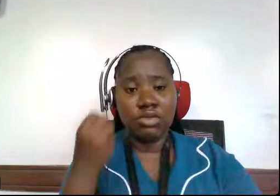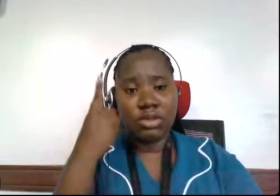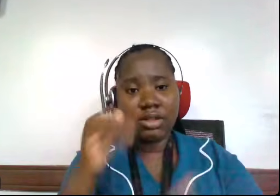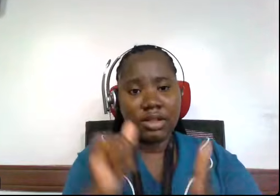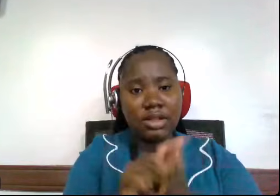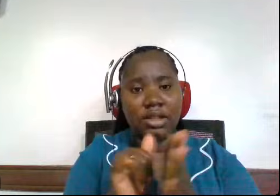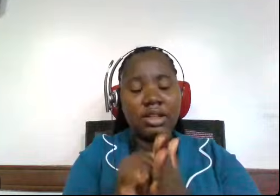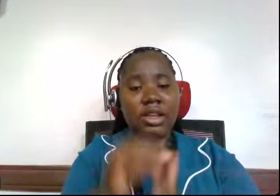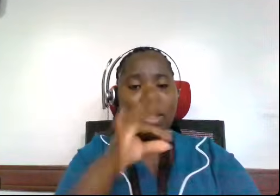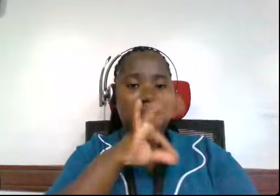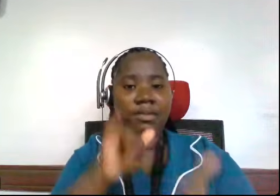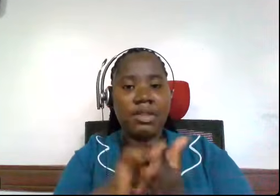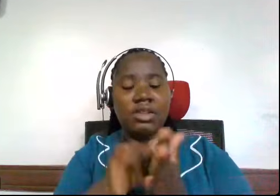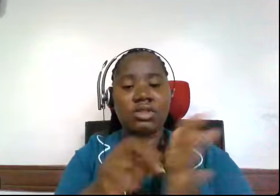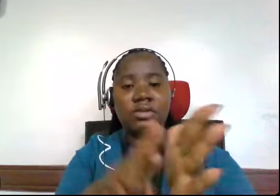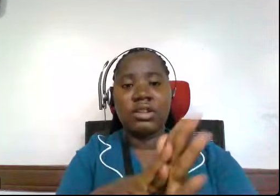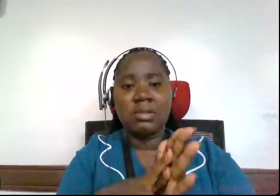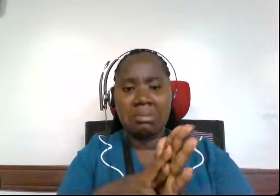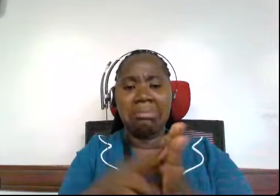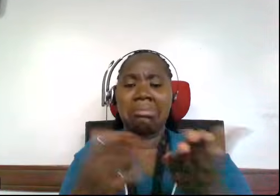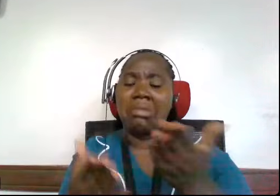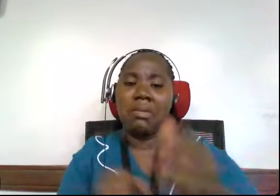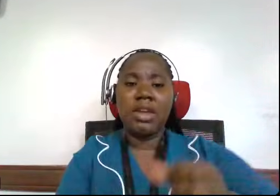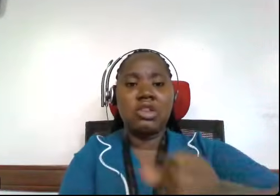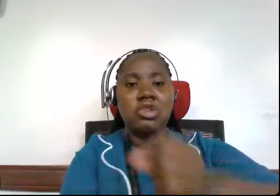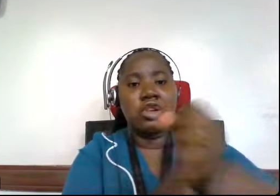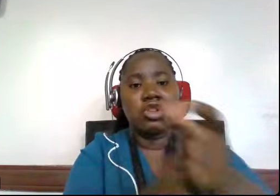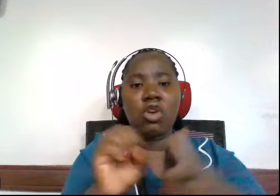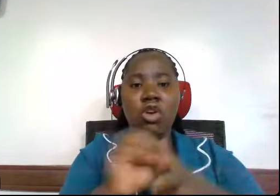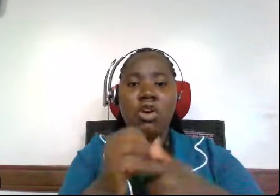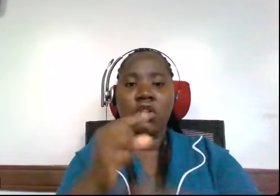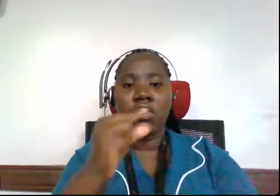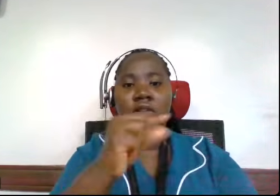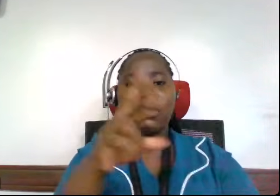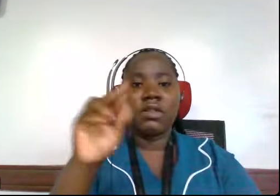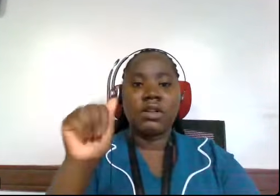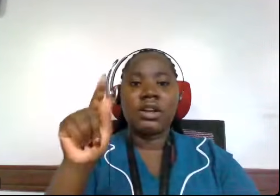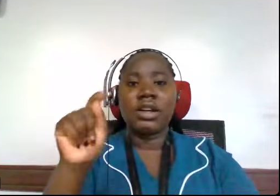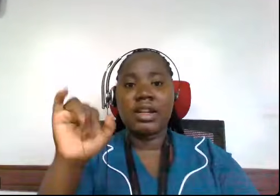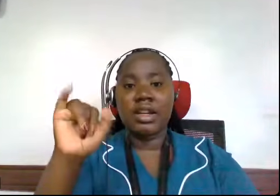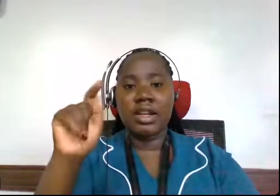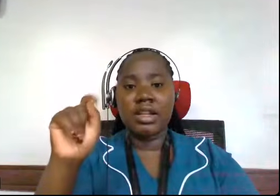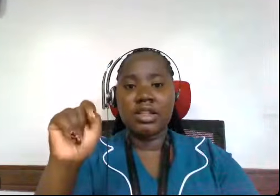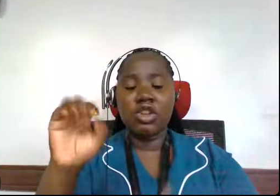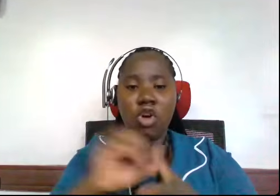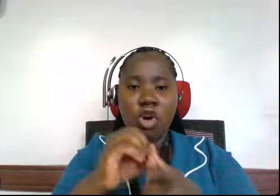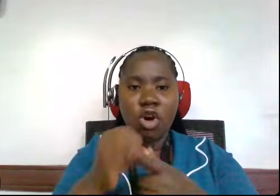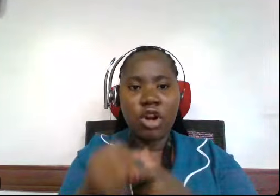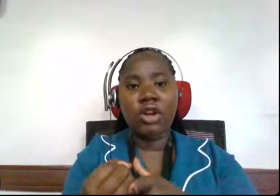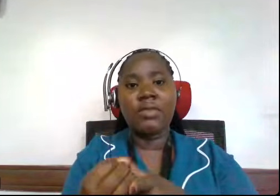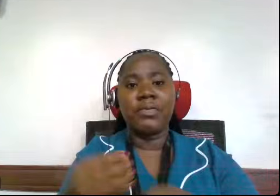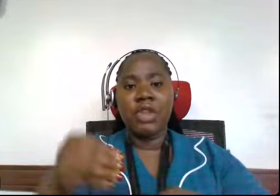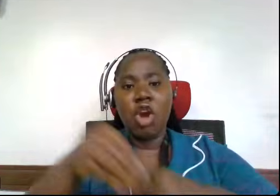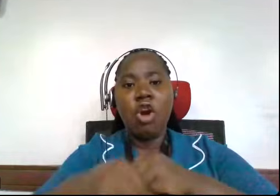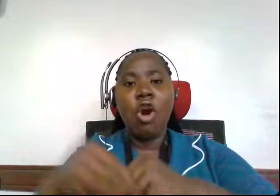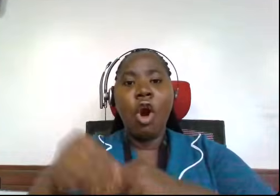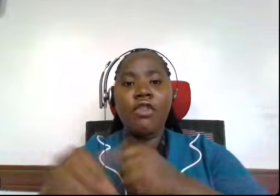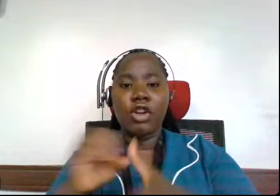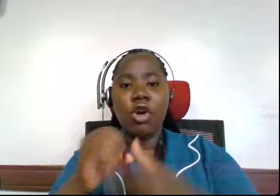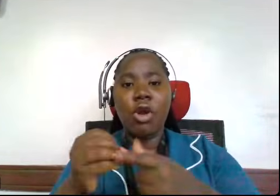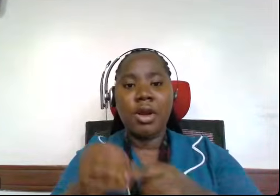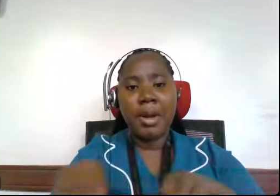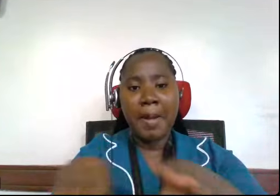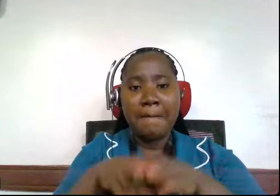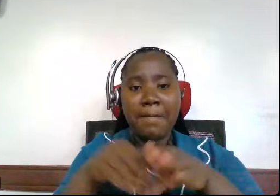have received is either donation, grant, tithes and offerings, or members' contribution. Then